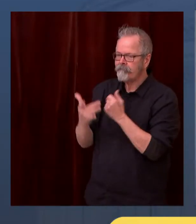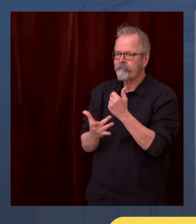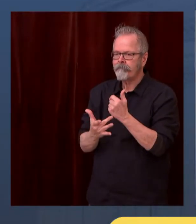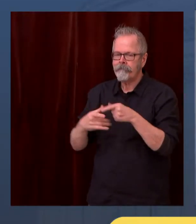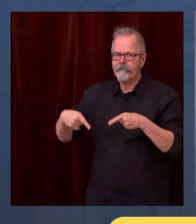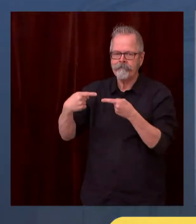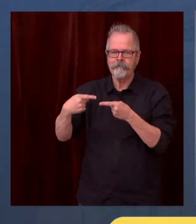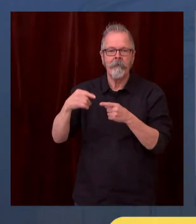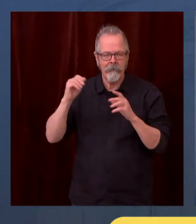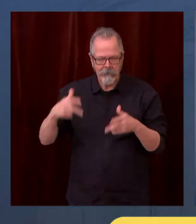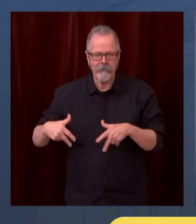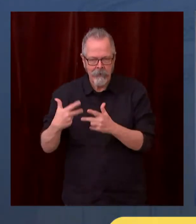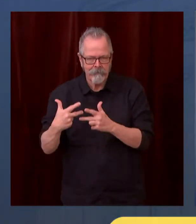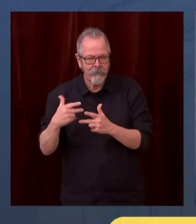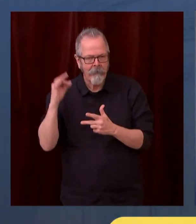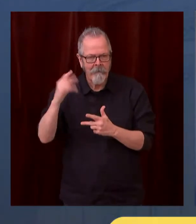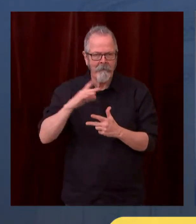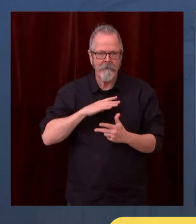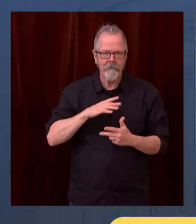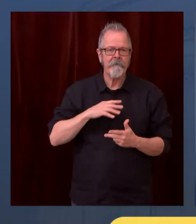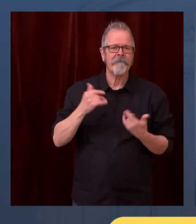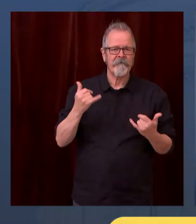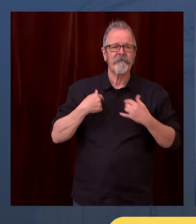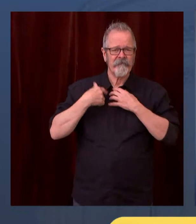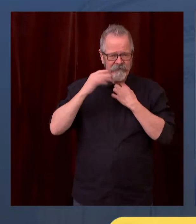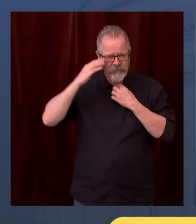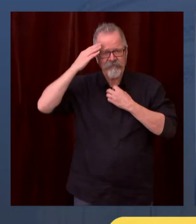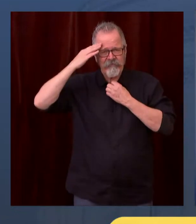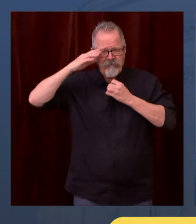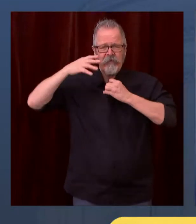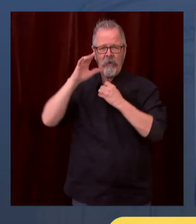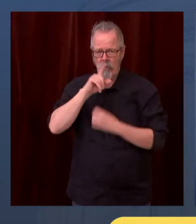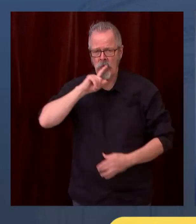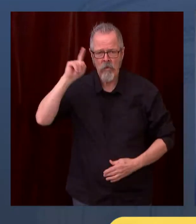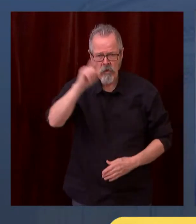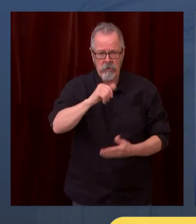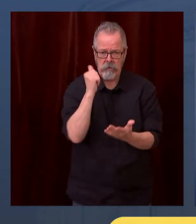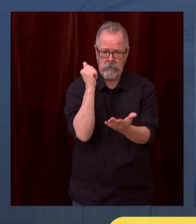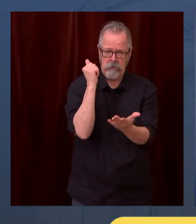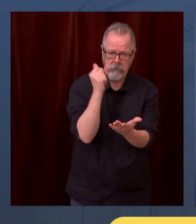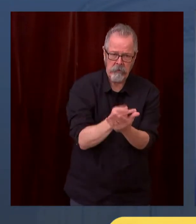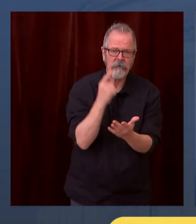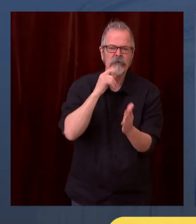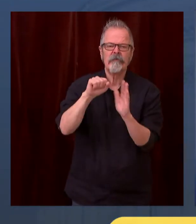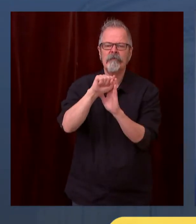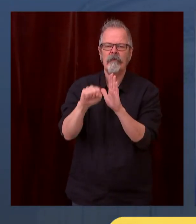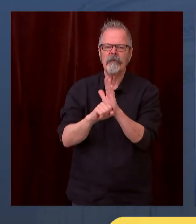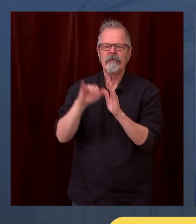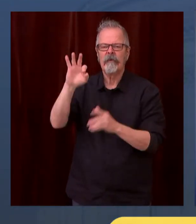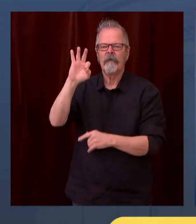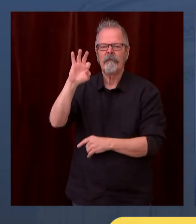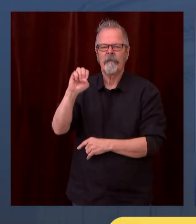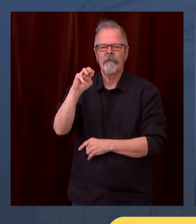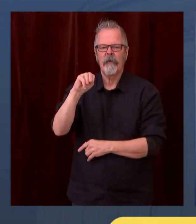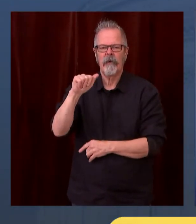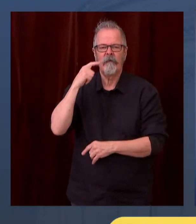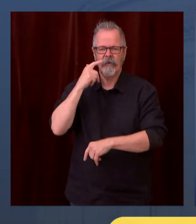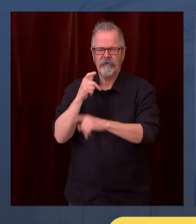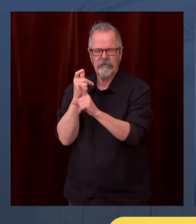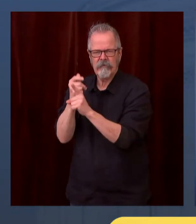received approval for the state's FEMA request to support mass vaccination efforts. That request was $550